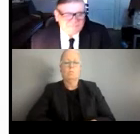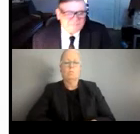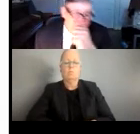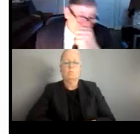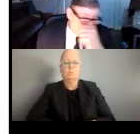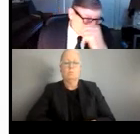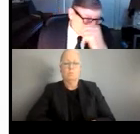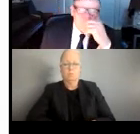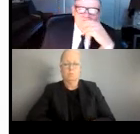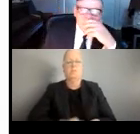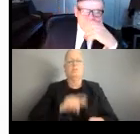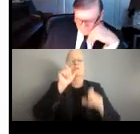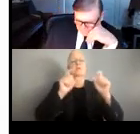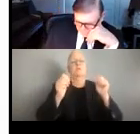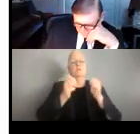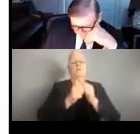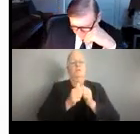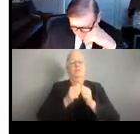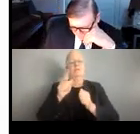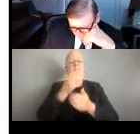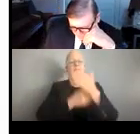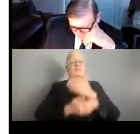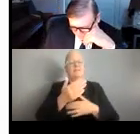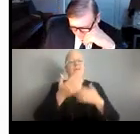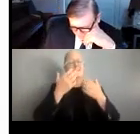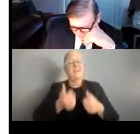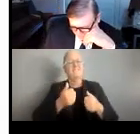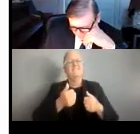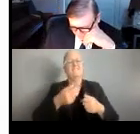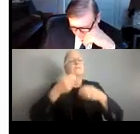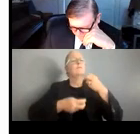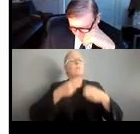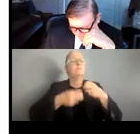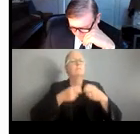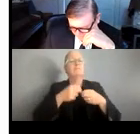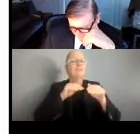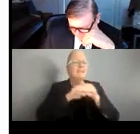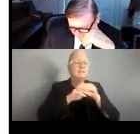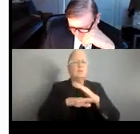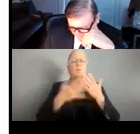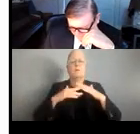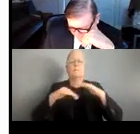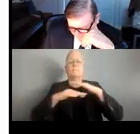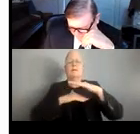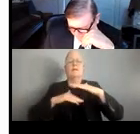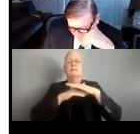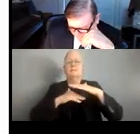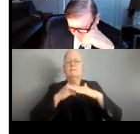People with disabilities face more barriers of access, such as access to an education or basic information free to all